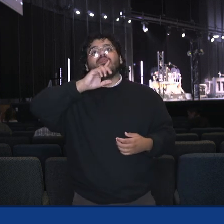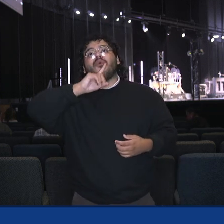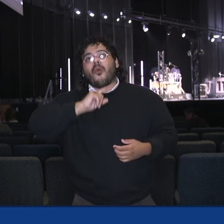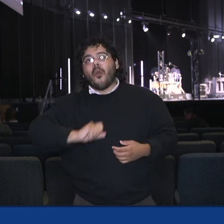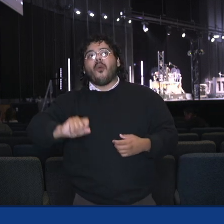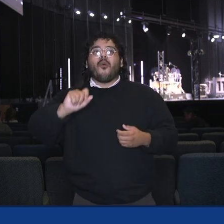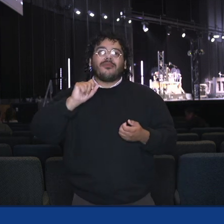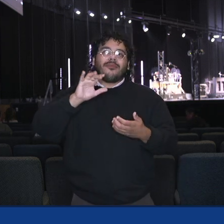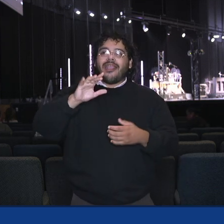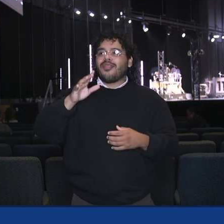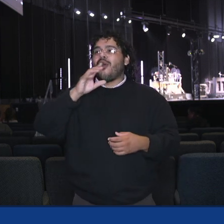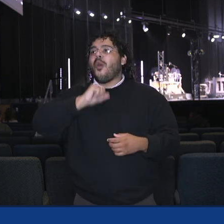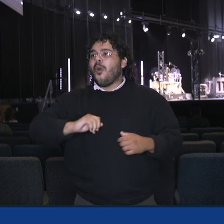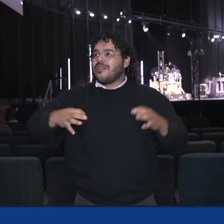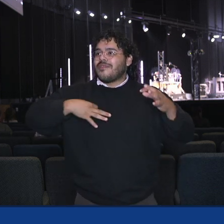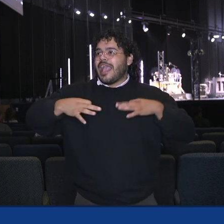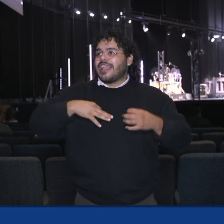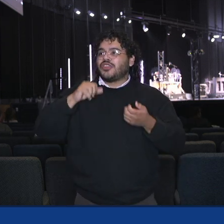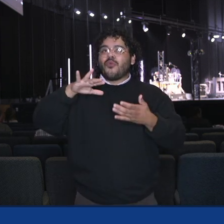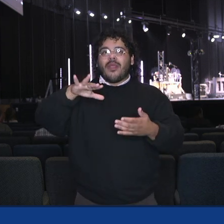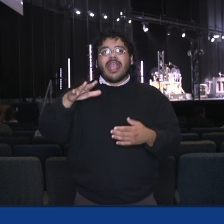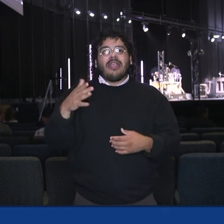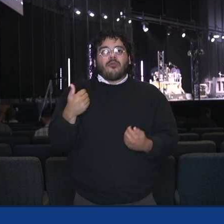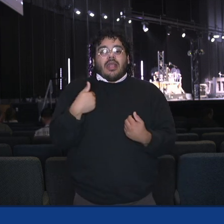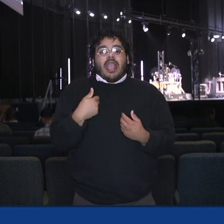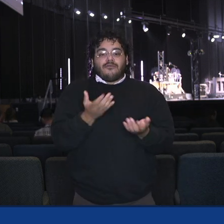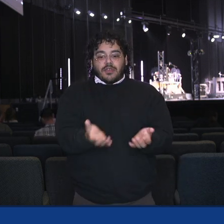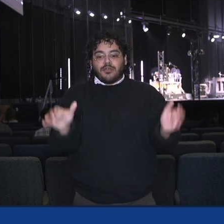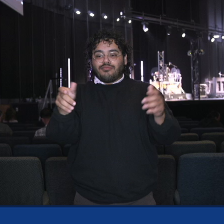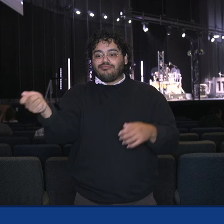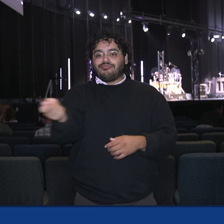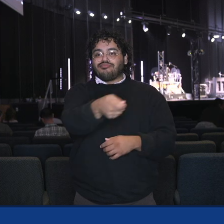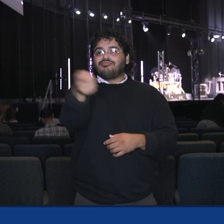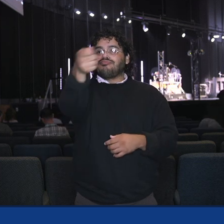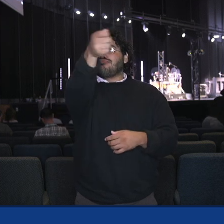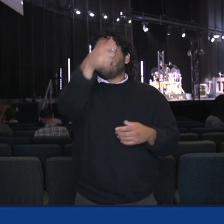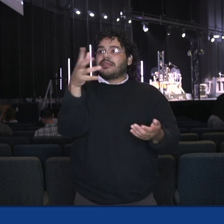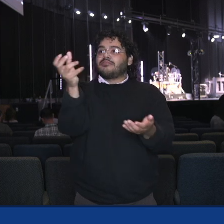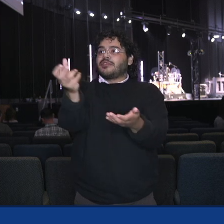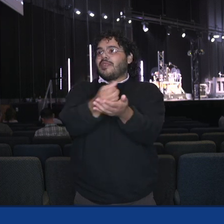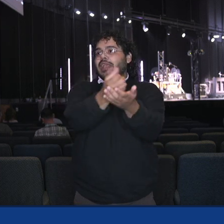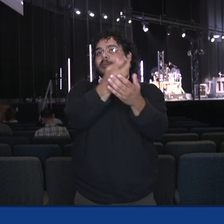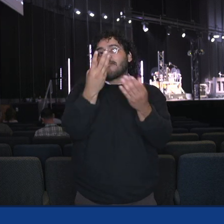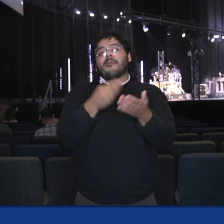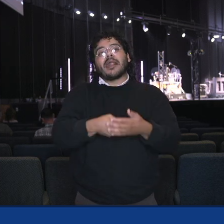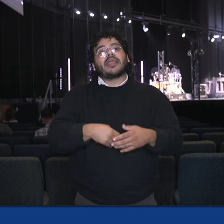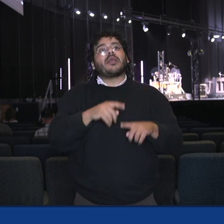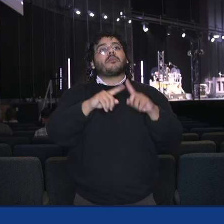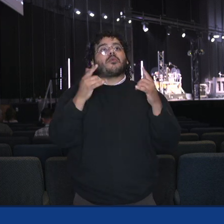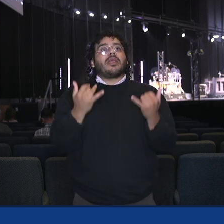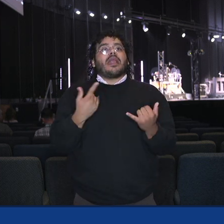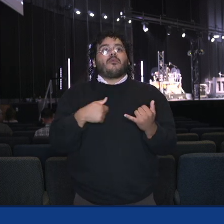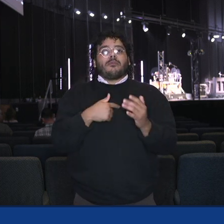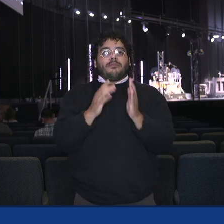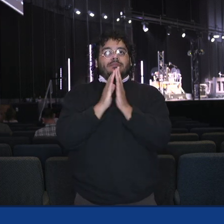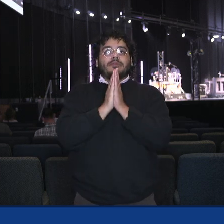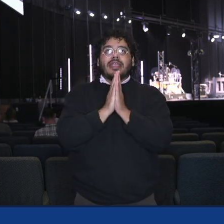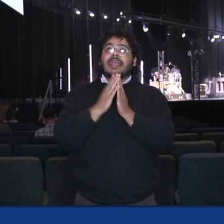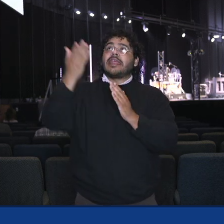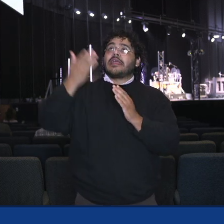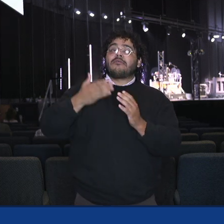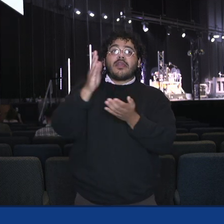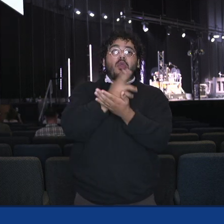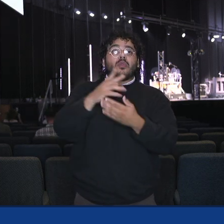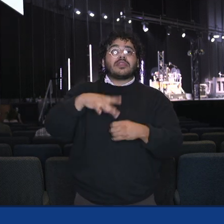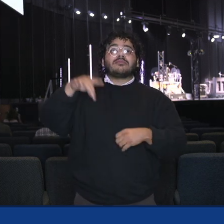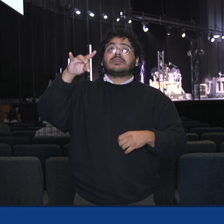coming around with the bags, and you can deposit your money there. So I'd like to invite you to just bow your heads with me and let's just invite the Holy Spirit. So